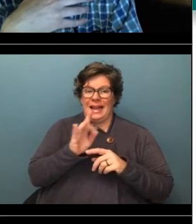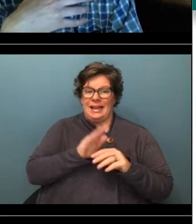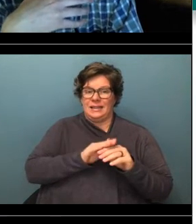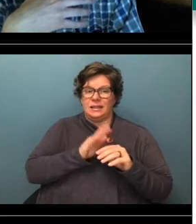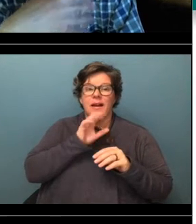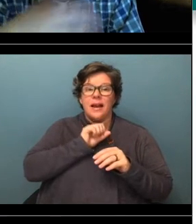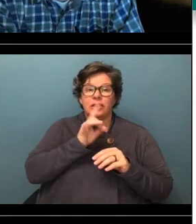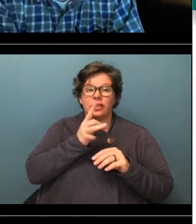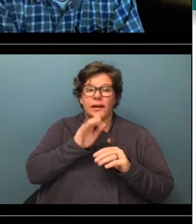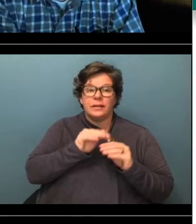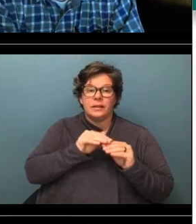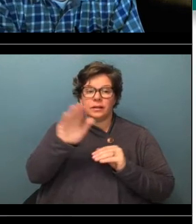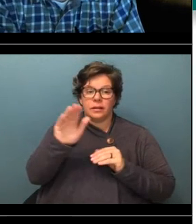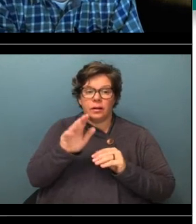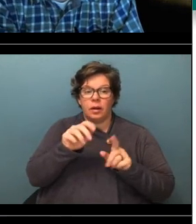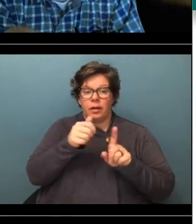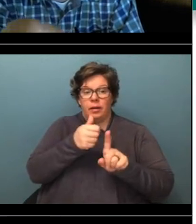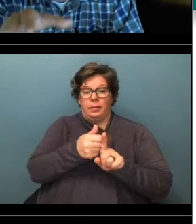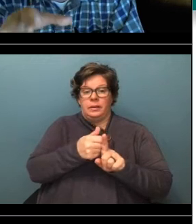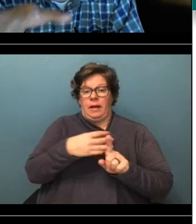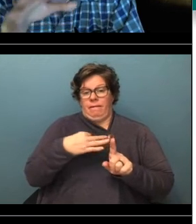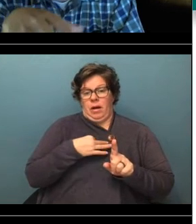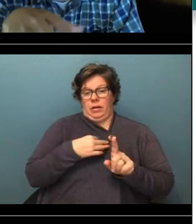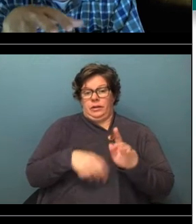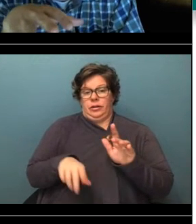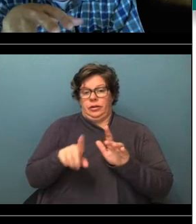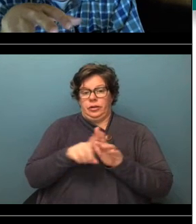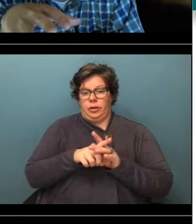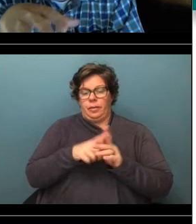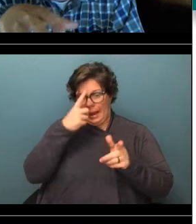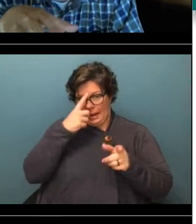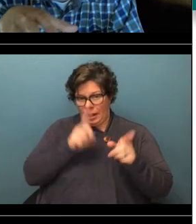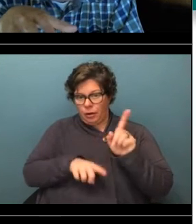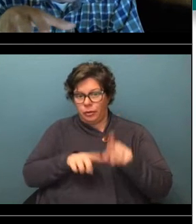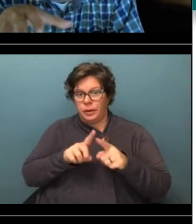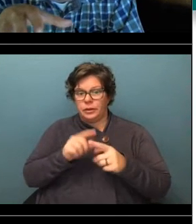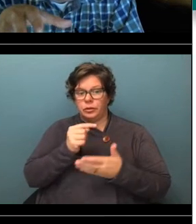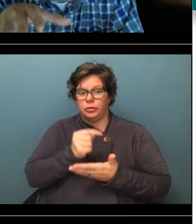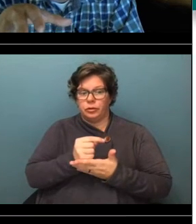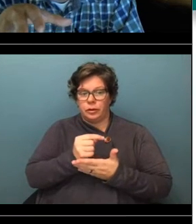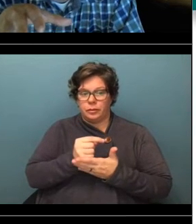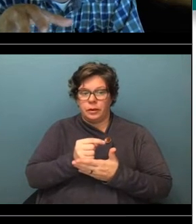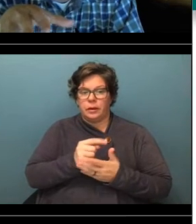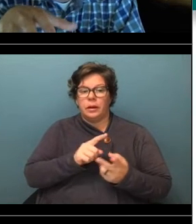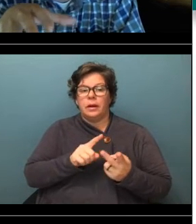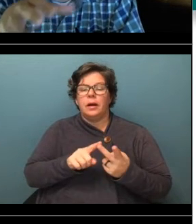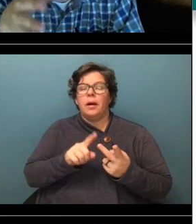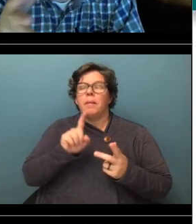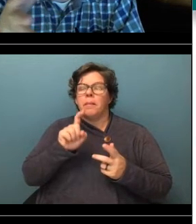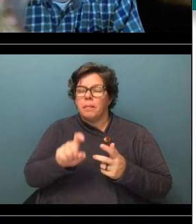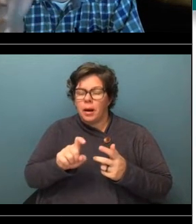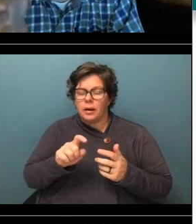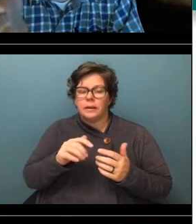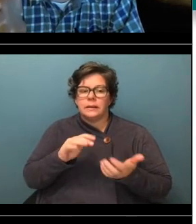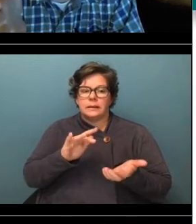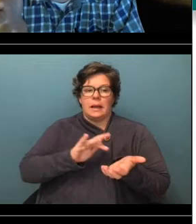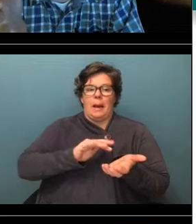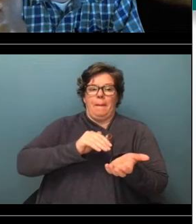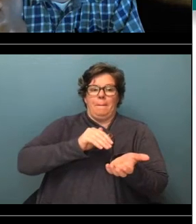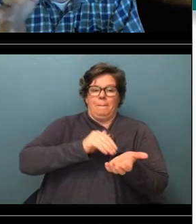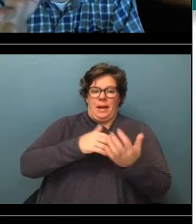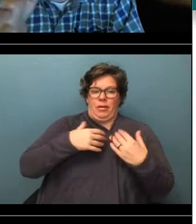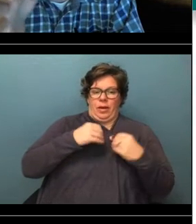older. Individuals must be voluntary and they must be able to consent to treatment. Furthermore, clients must exhibit medical